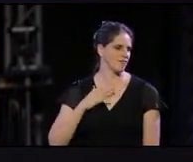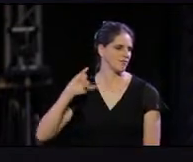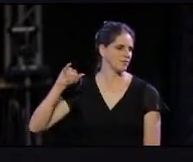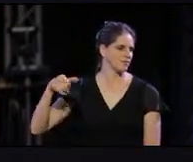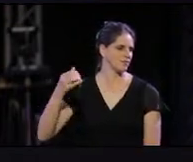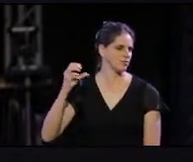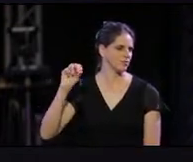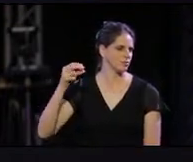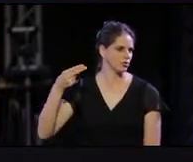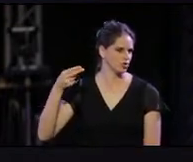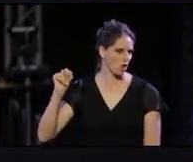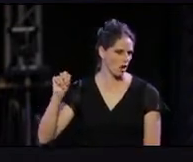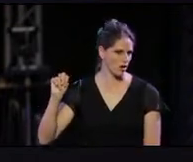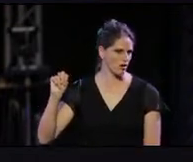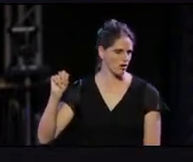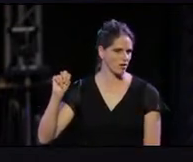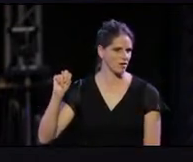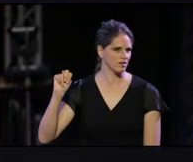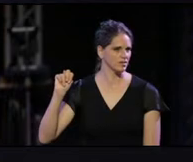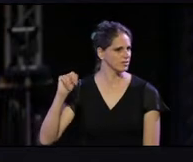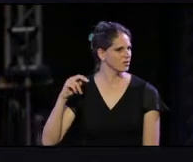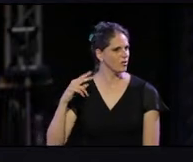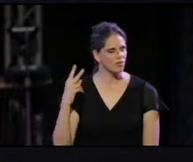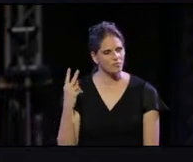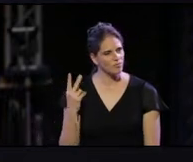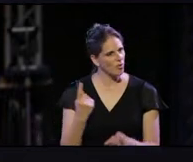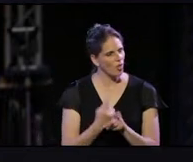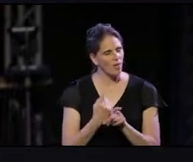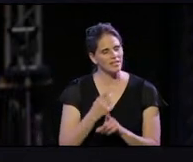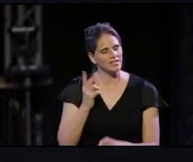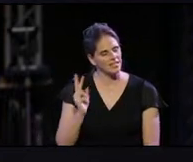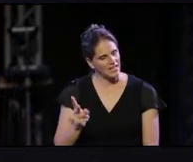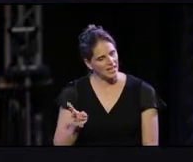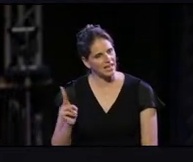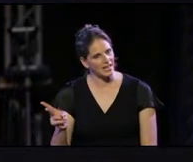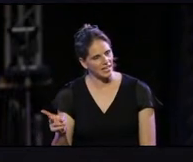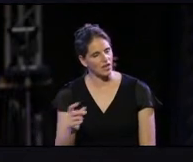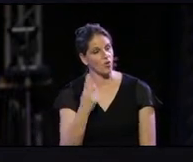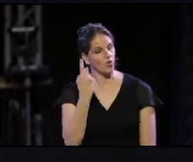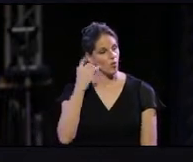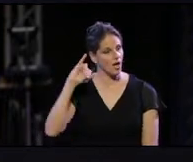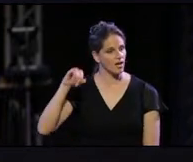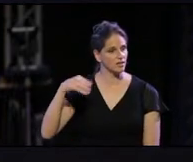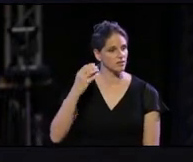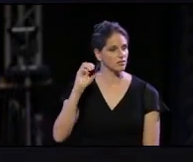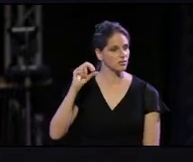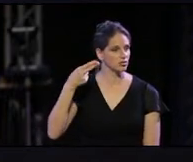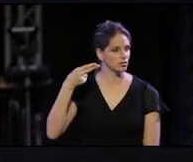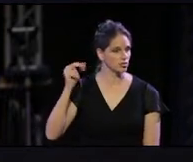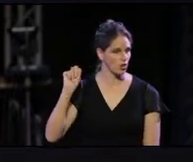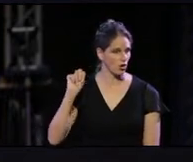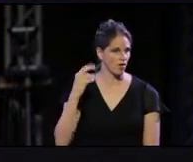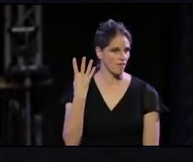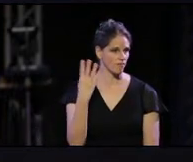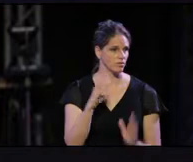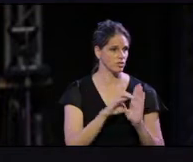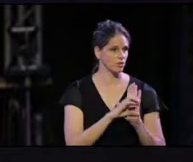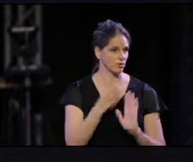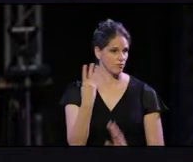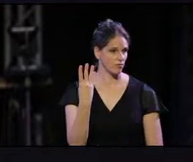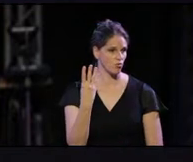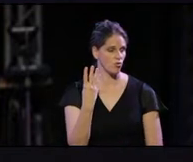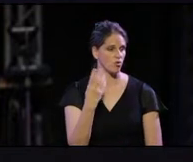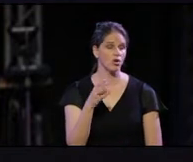his writings are just again and again. Now listen, 1 John 4. "This is how God showed